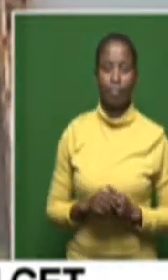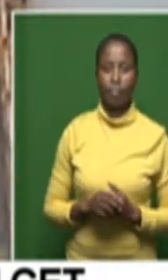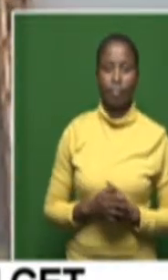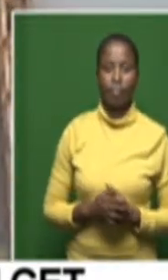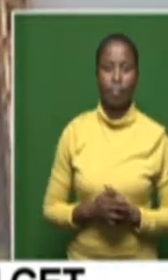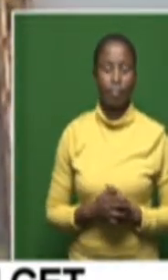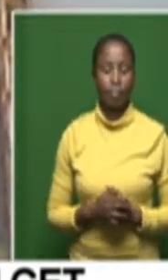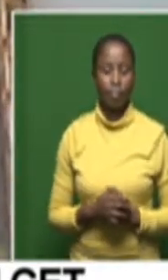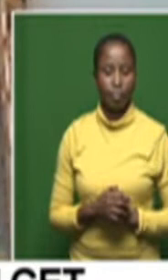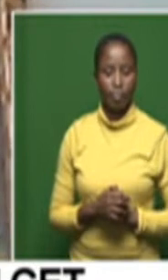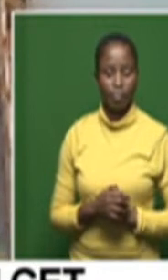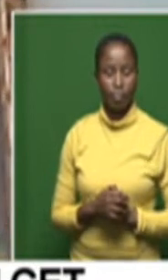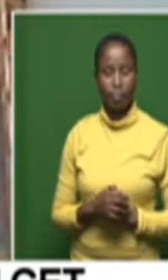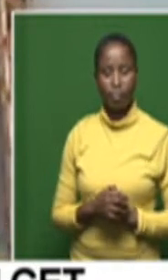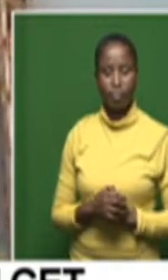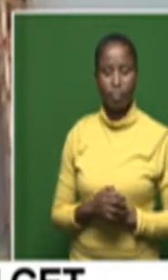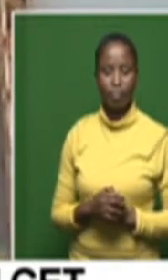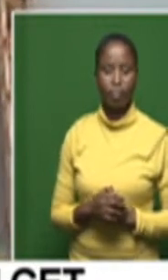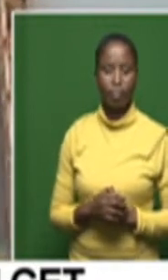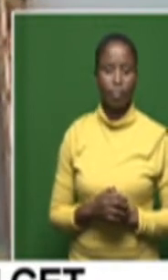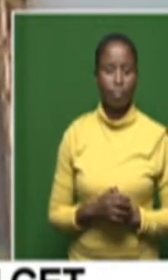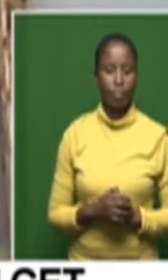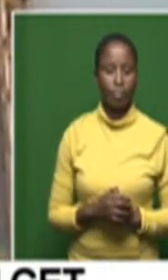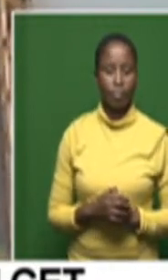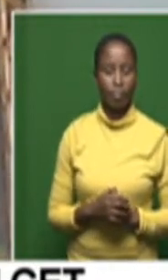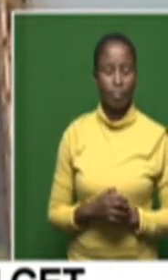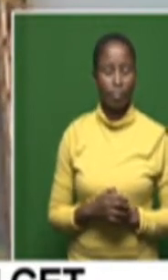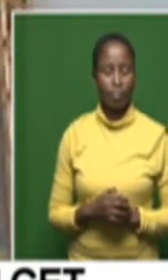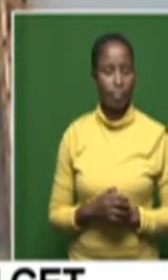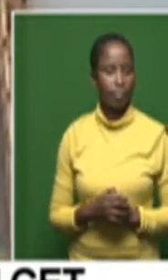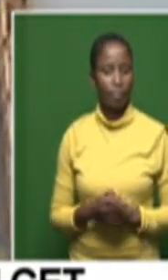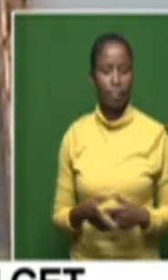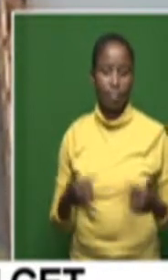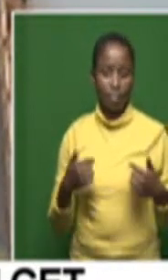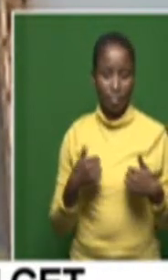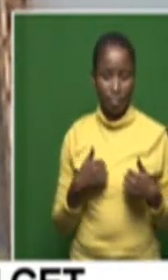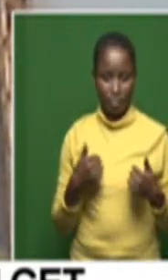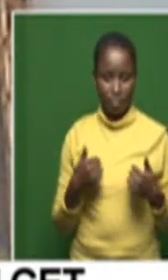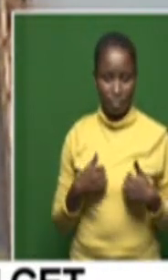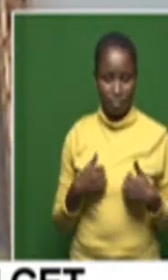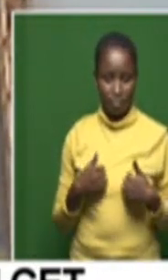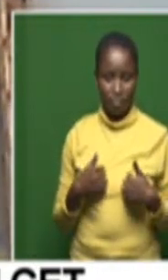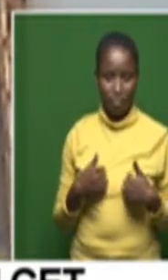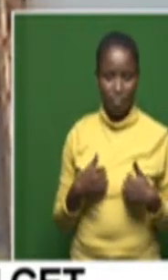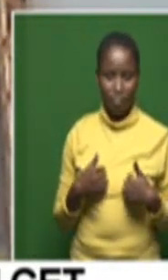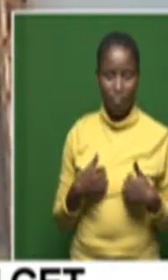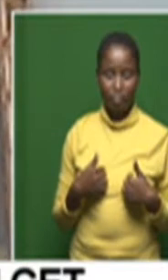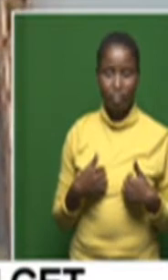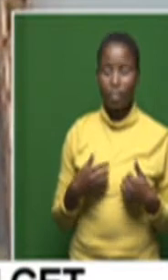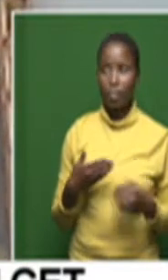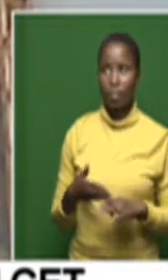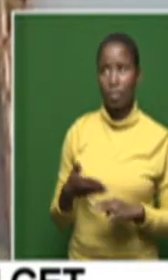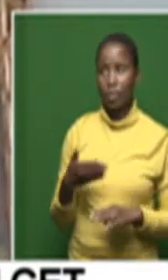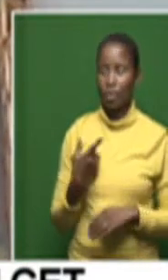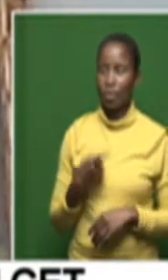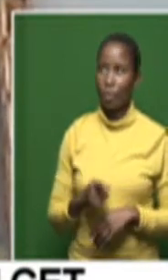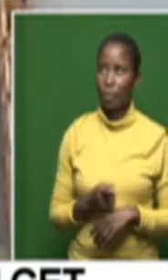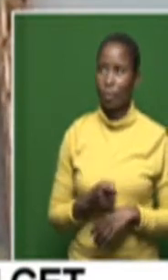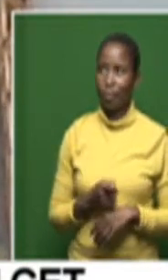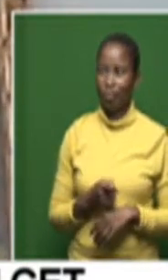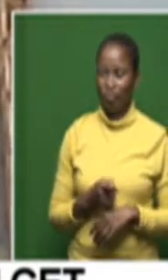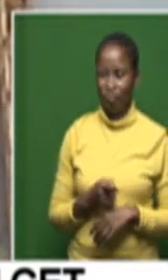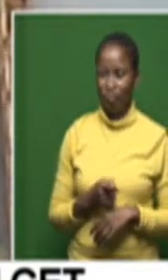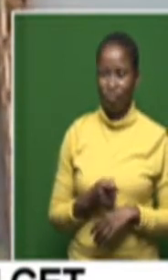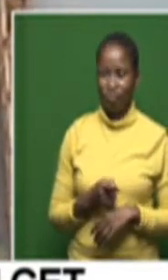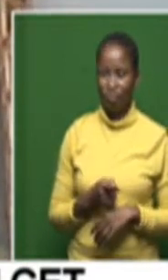So I have been vaccine hesitant for, I don't know, for quite